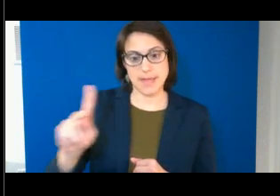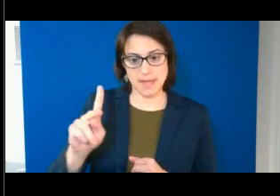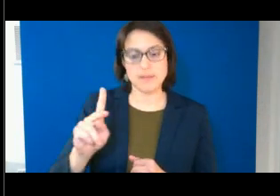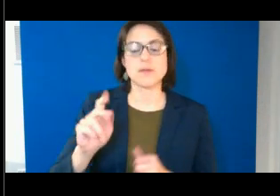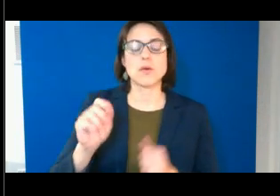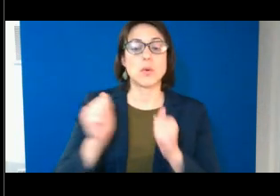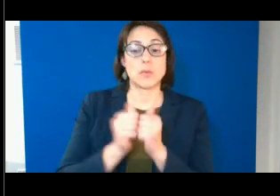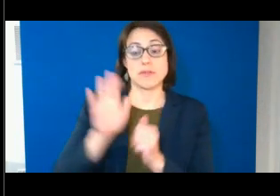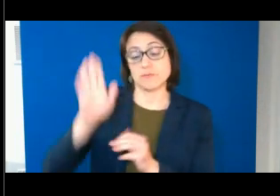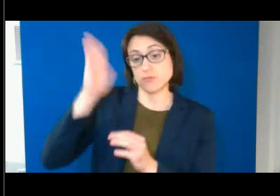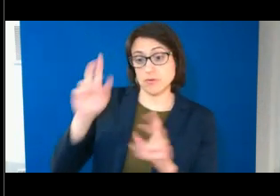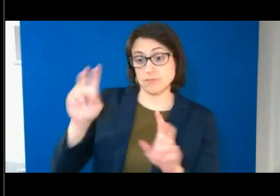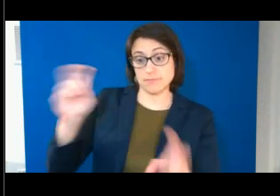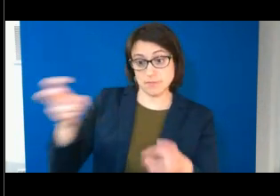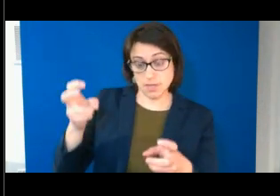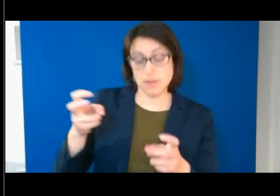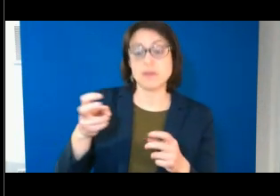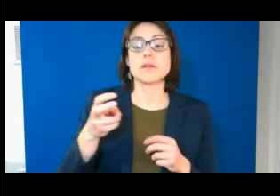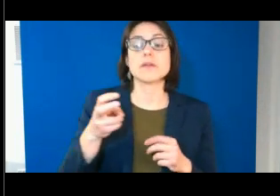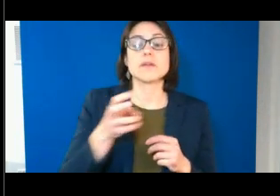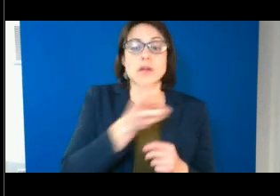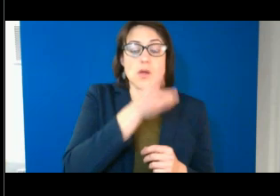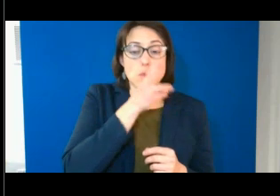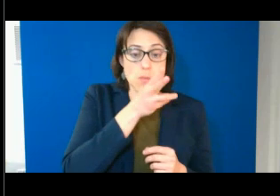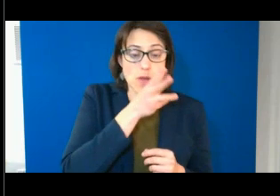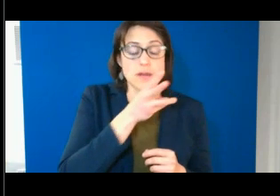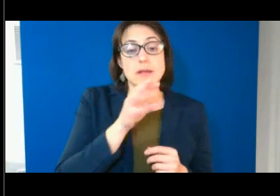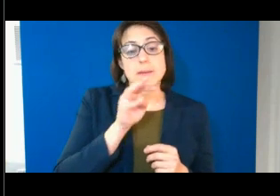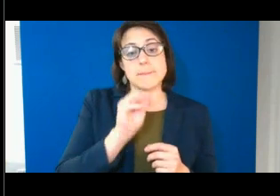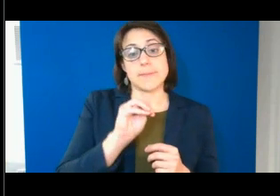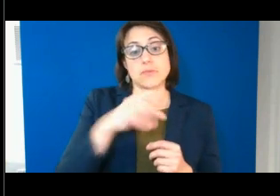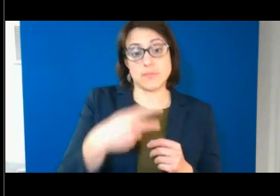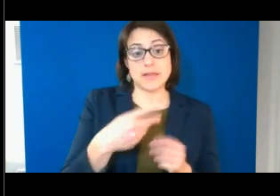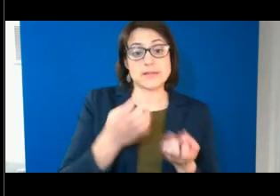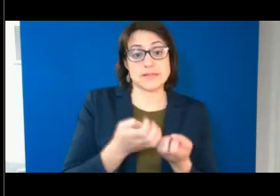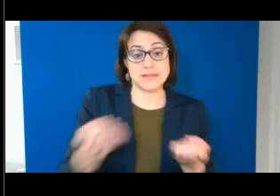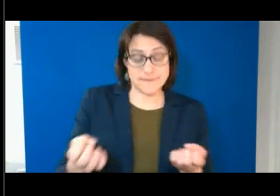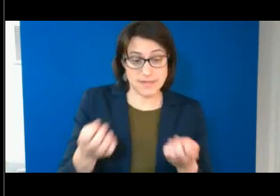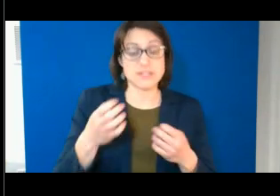Aquatic Microplastic Filtration Device Research and Pilot Deployment.